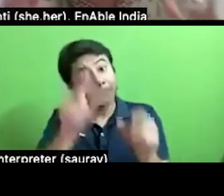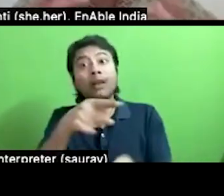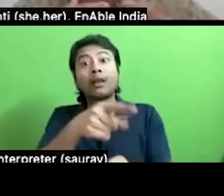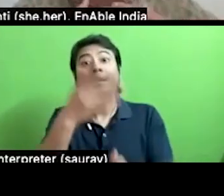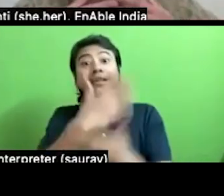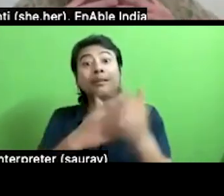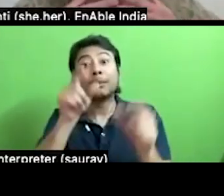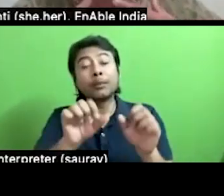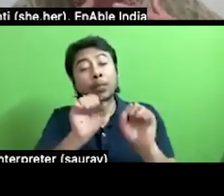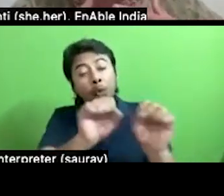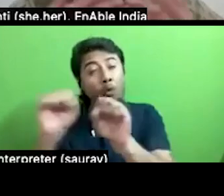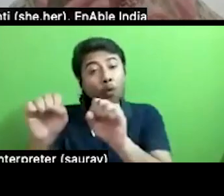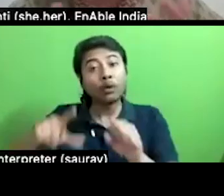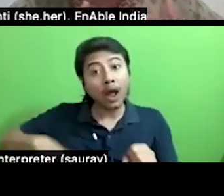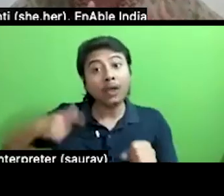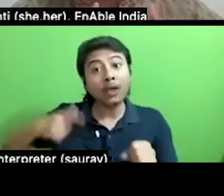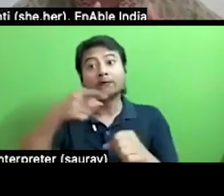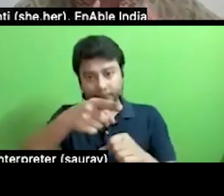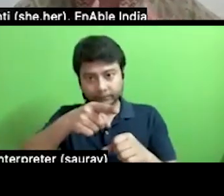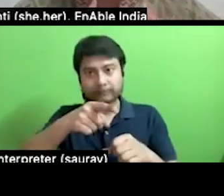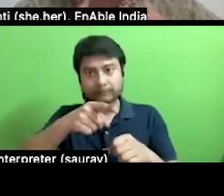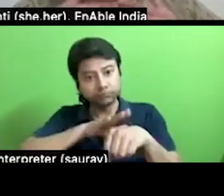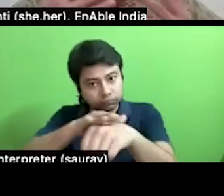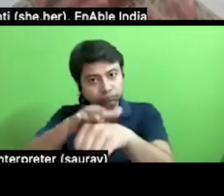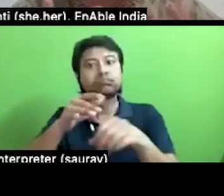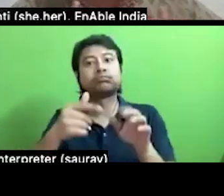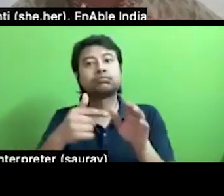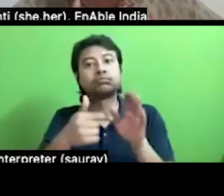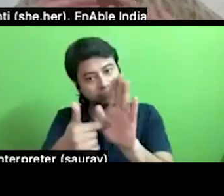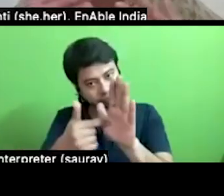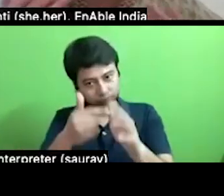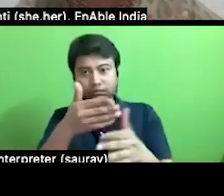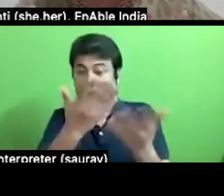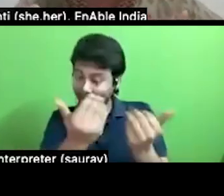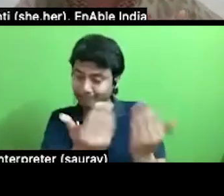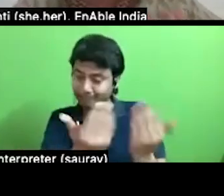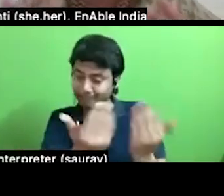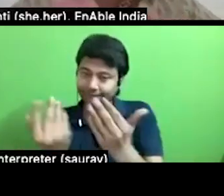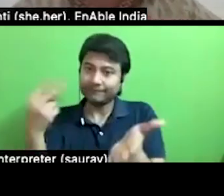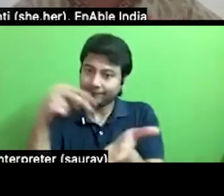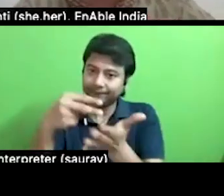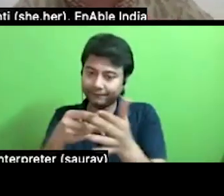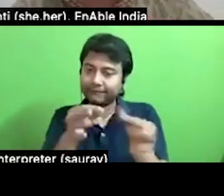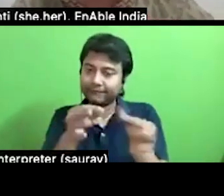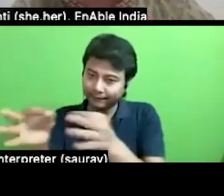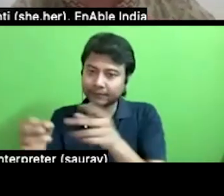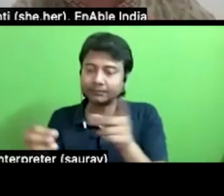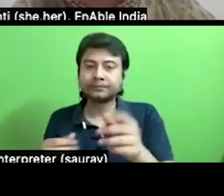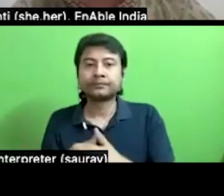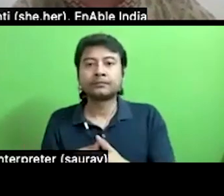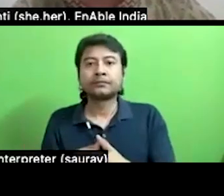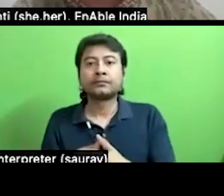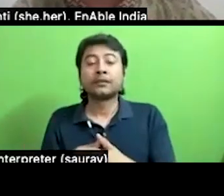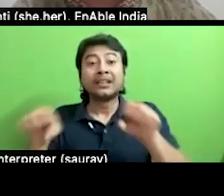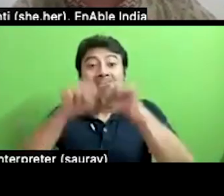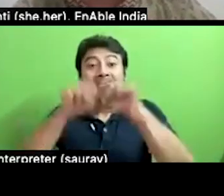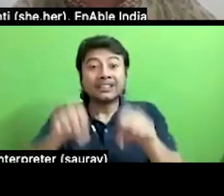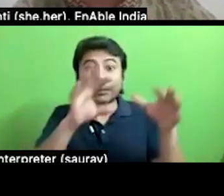case. Systems thinking can be used in climate change and many other places, but we will be covering